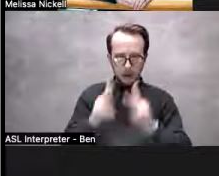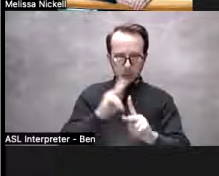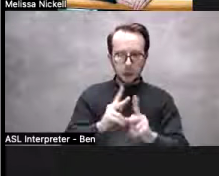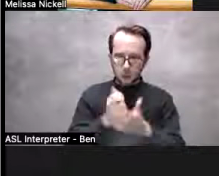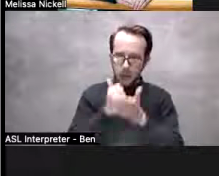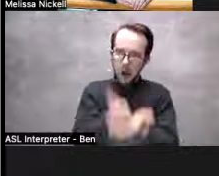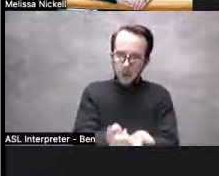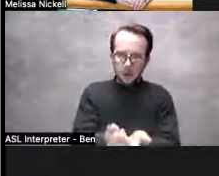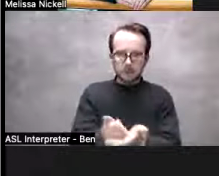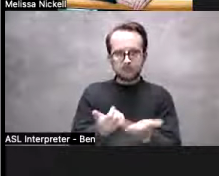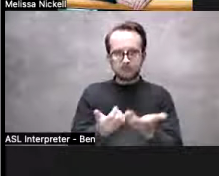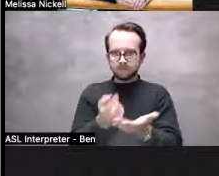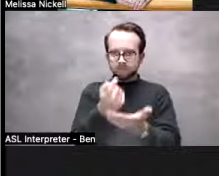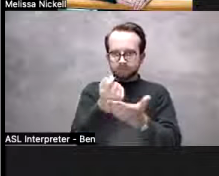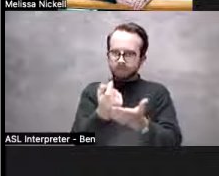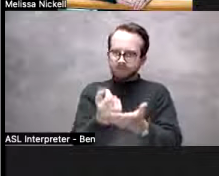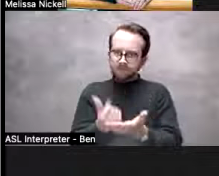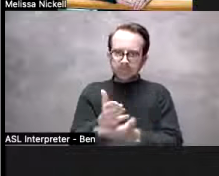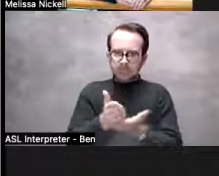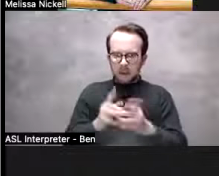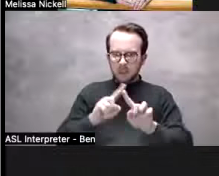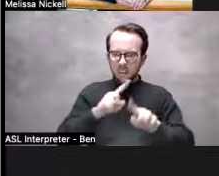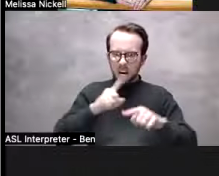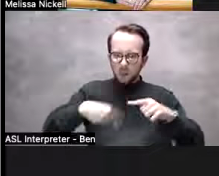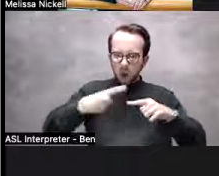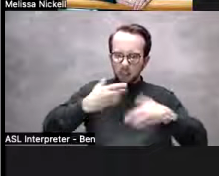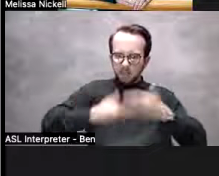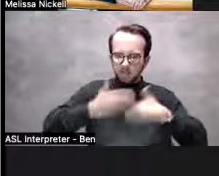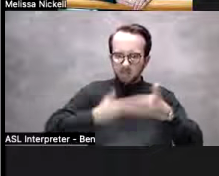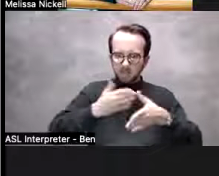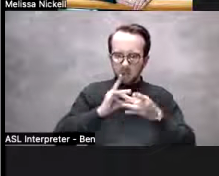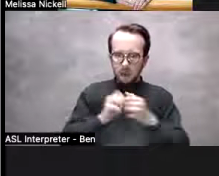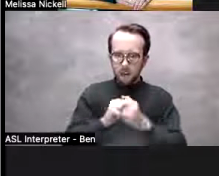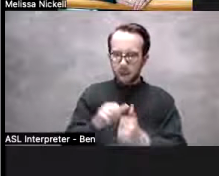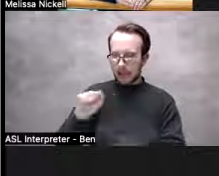of the different processes that are going on with liver disease,